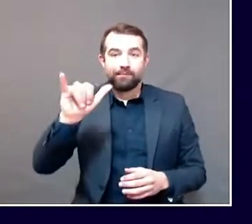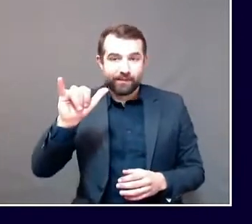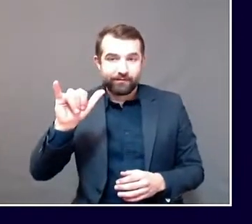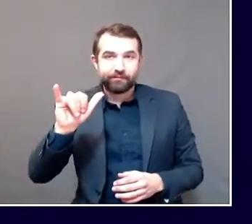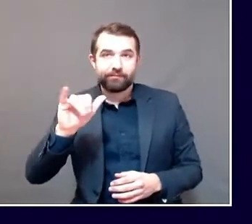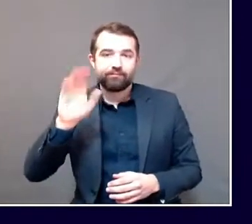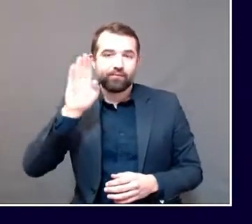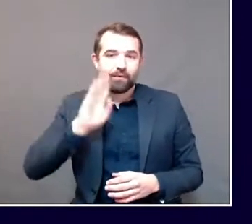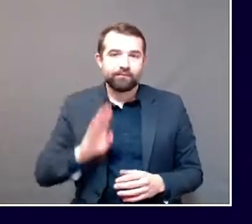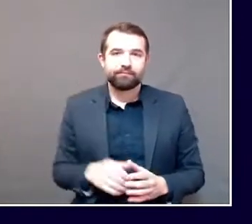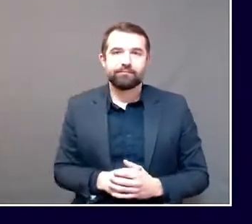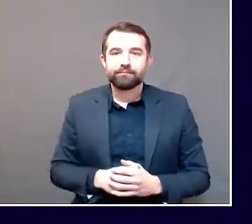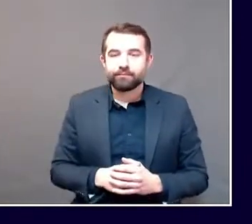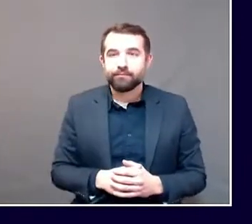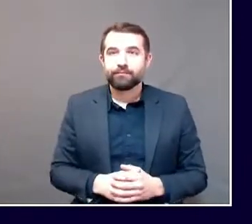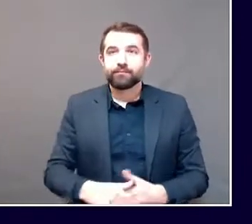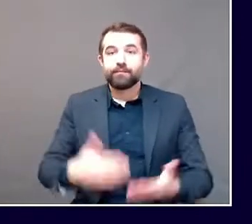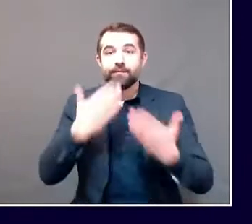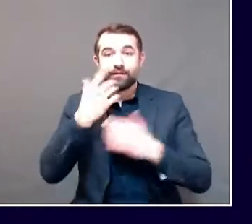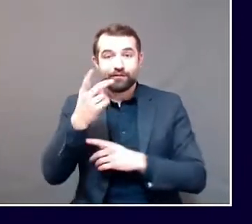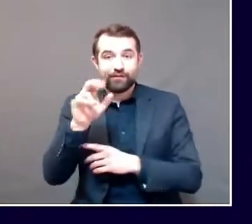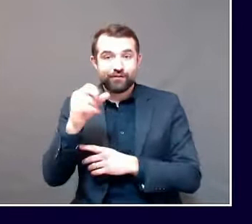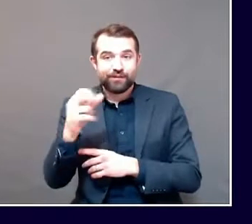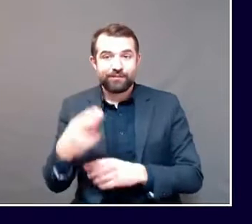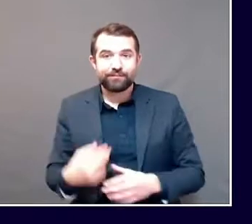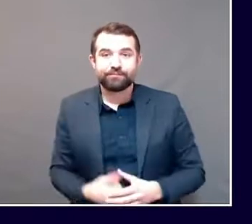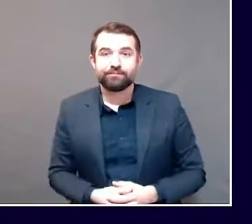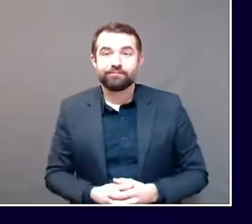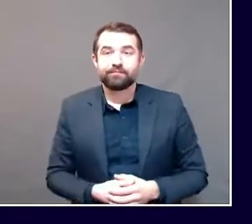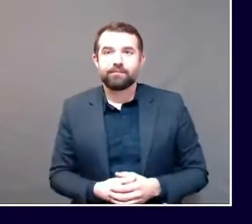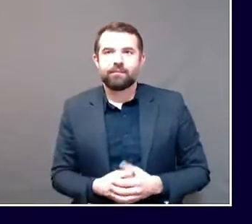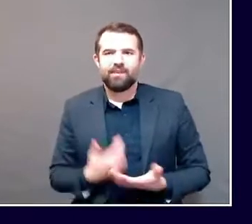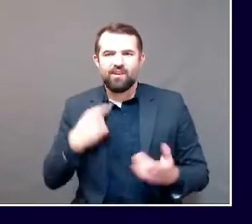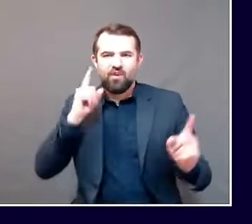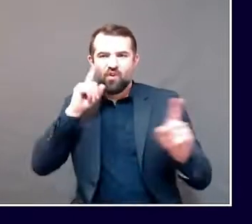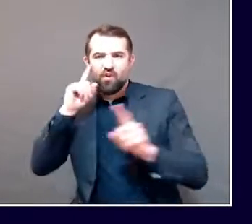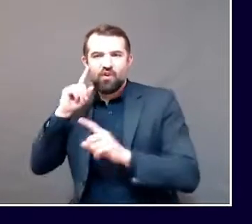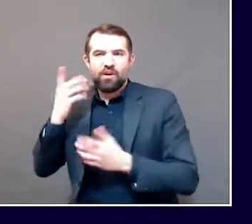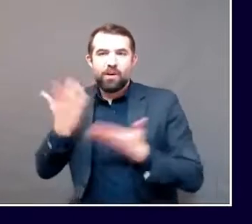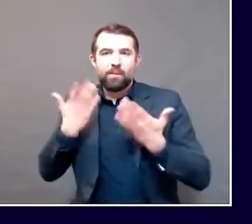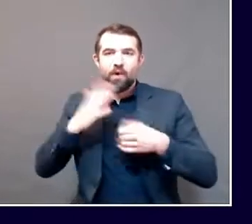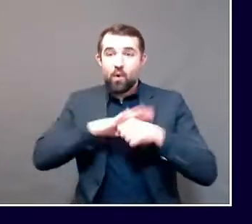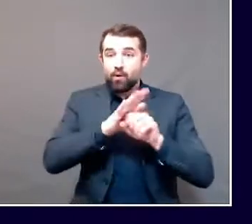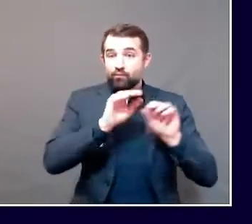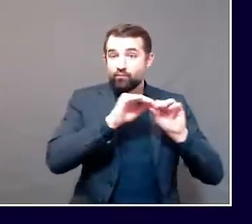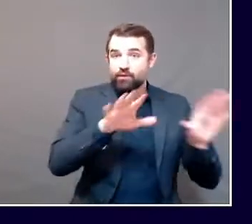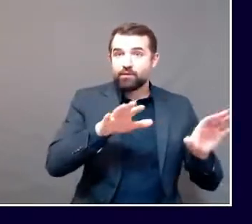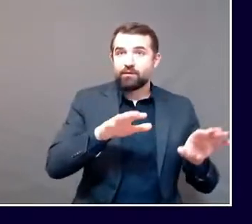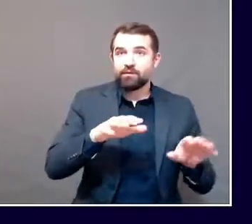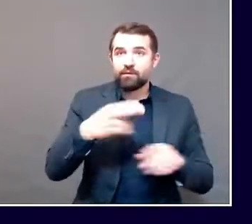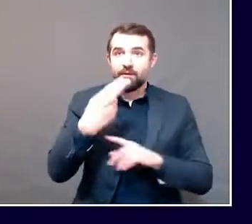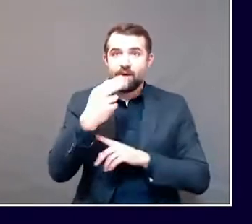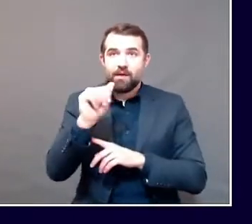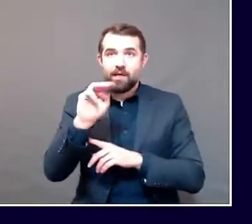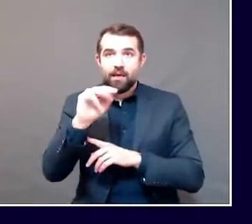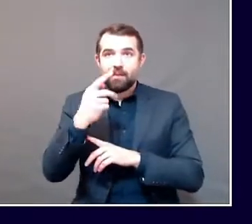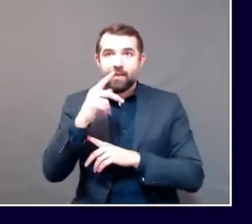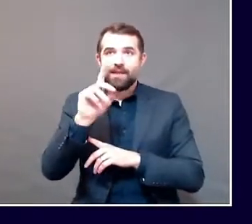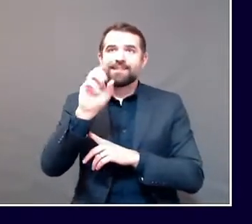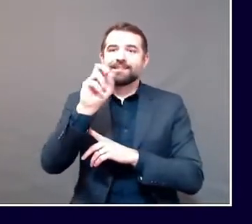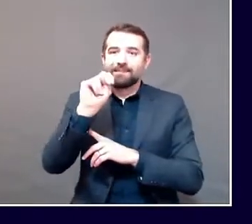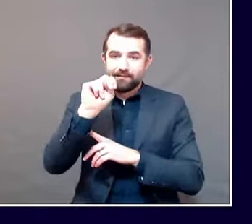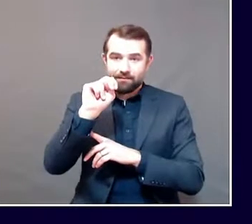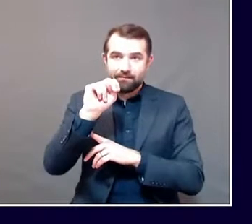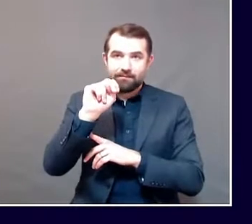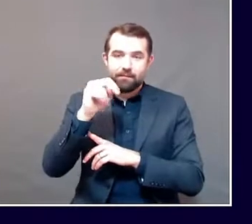Thank you, Dr. Shah. We've heard that there may be an outbreak at the postal facility in Hamden. Can you confirm that? I